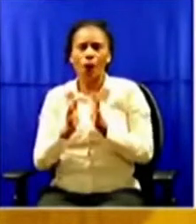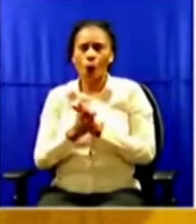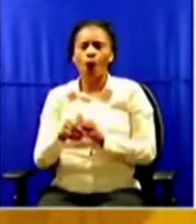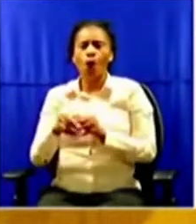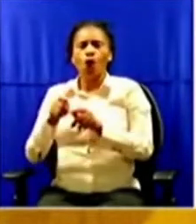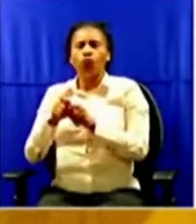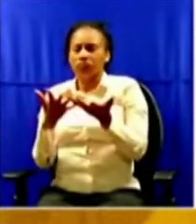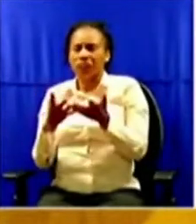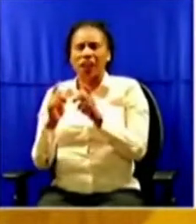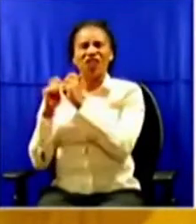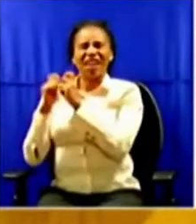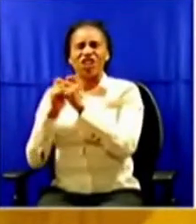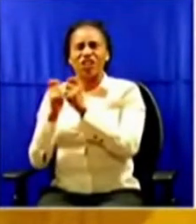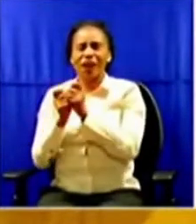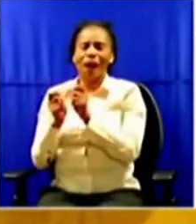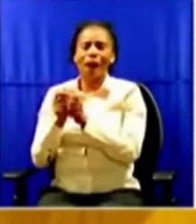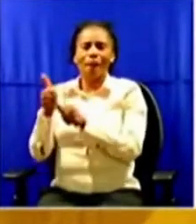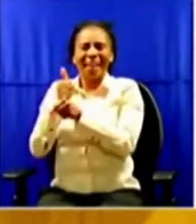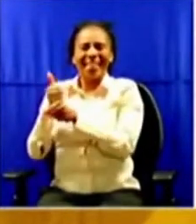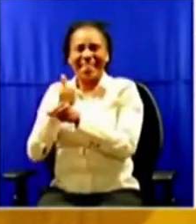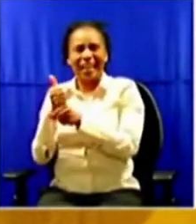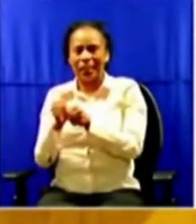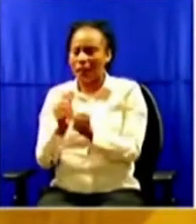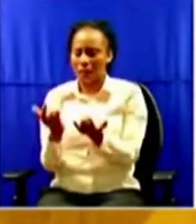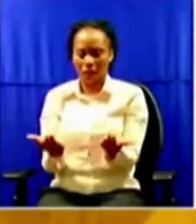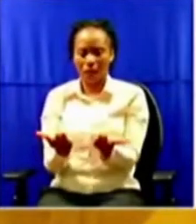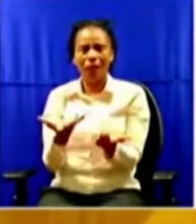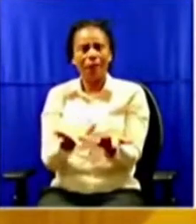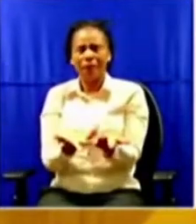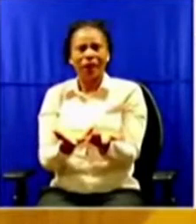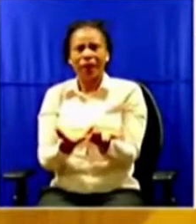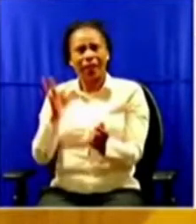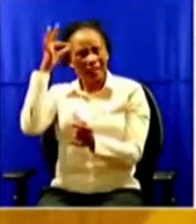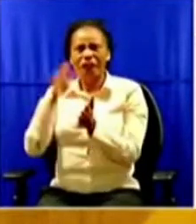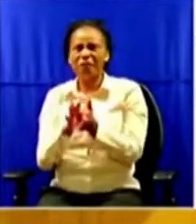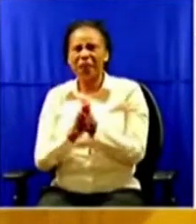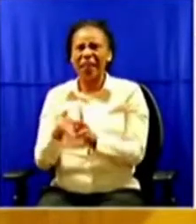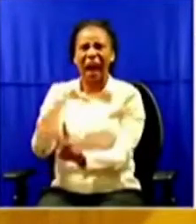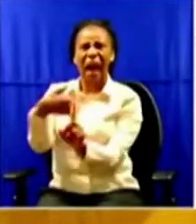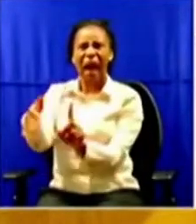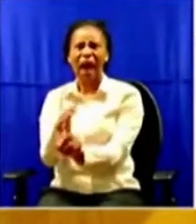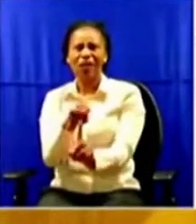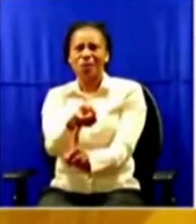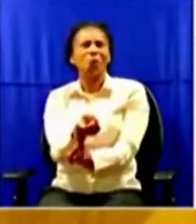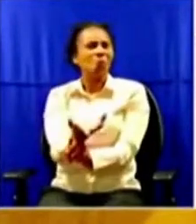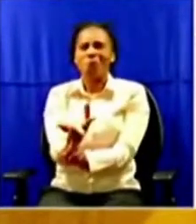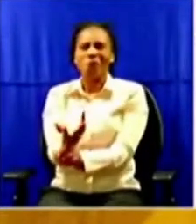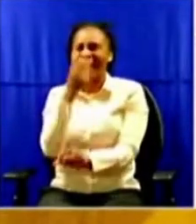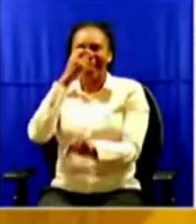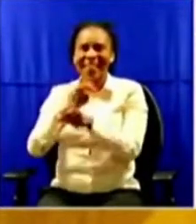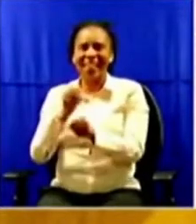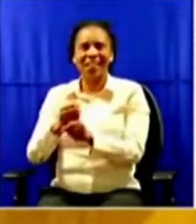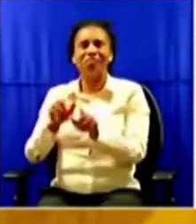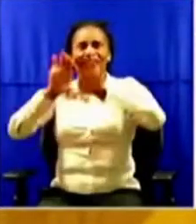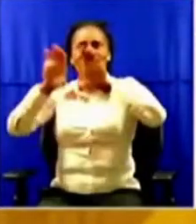this government harasses you, takes your goods, and sees you as a problem to be stamped out. We here call you a